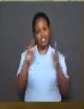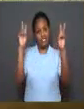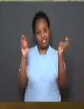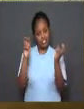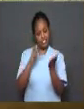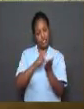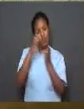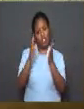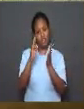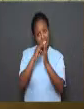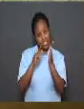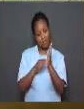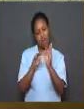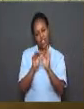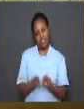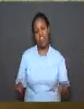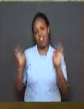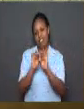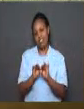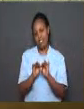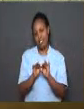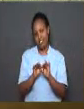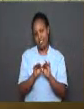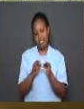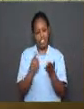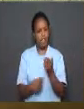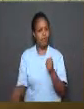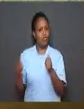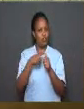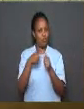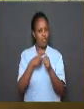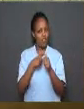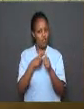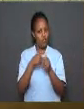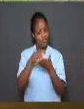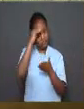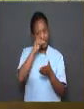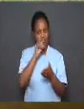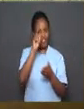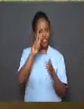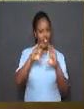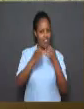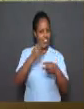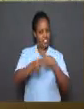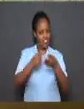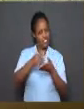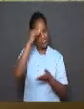of a democratic system. This is the first lesson of grade 12